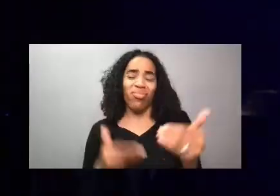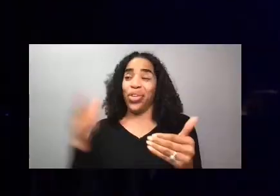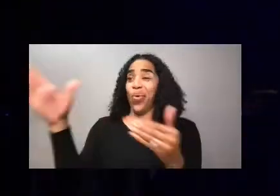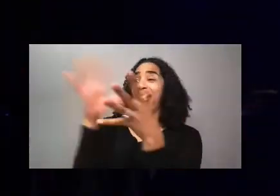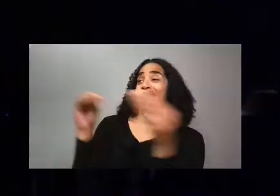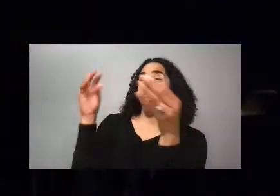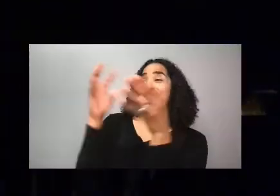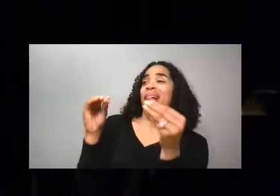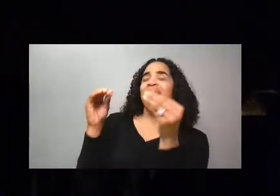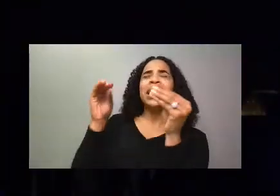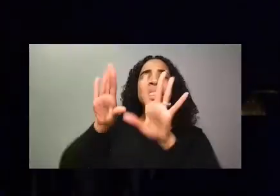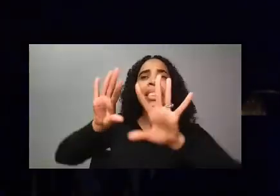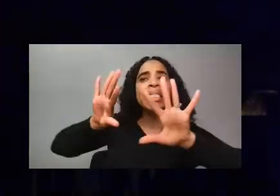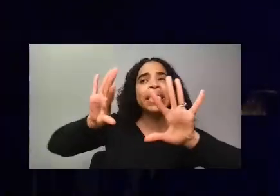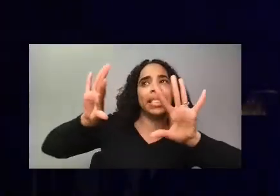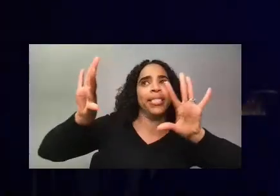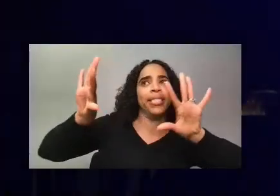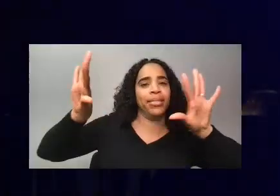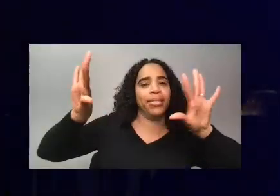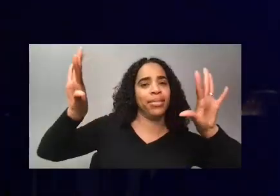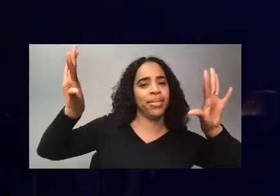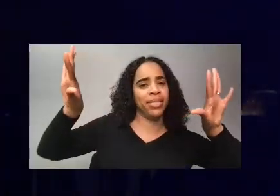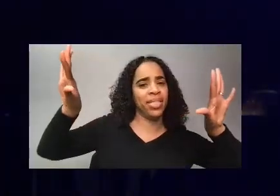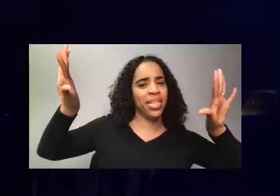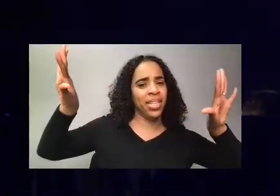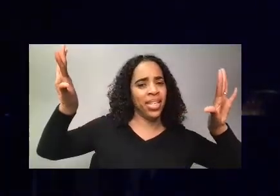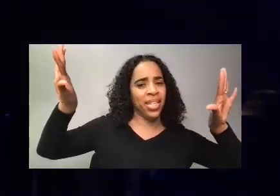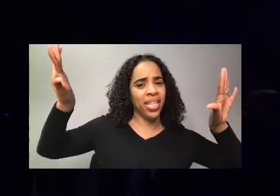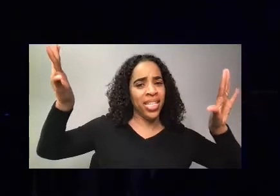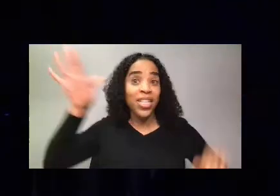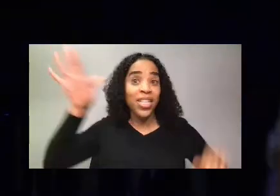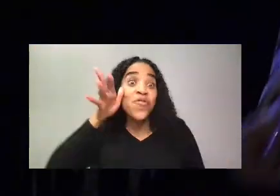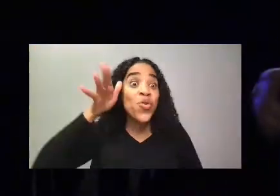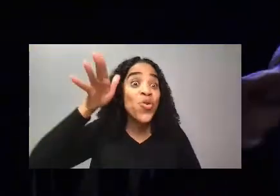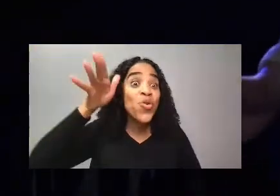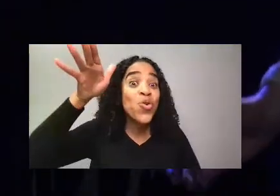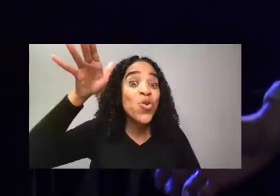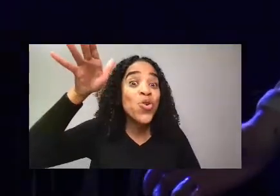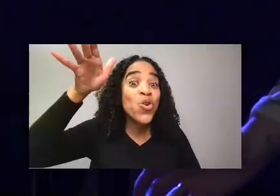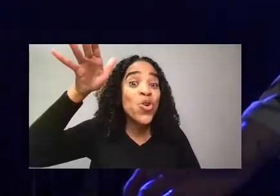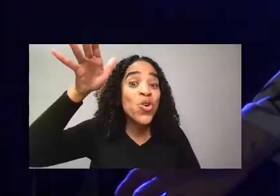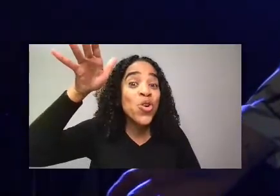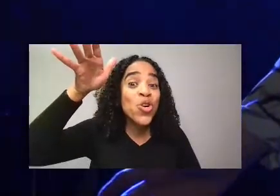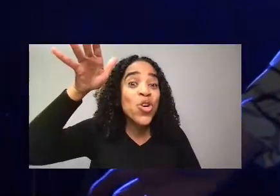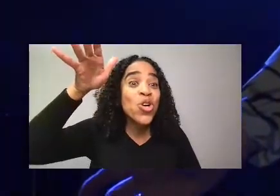Future is fear.